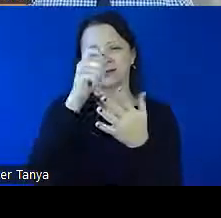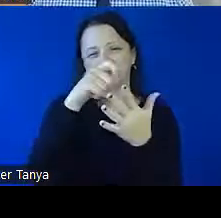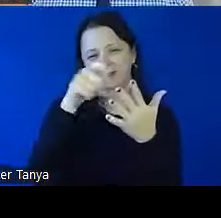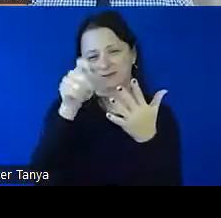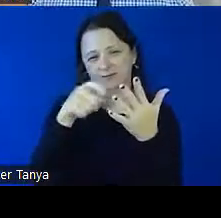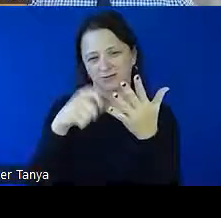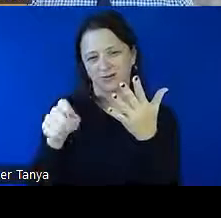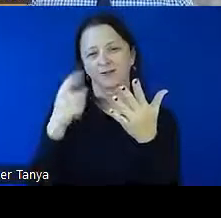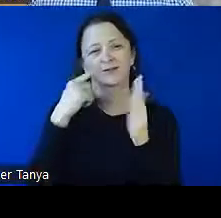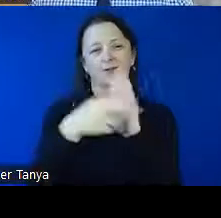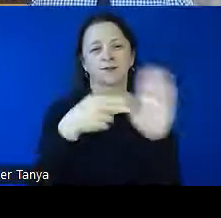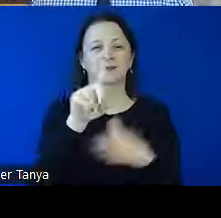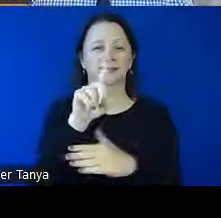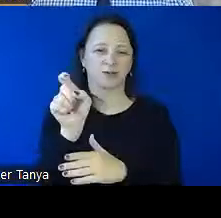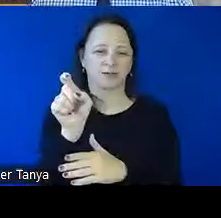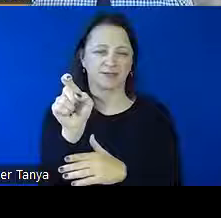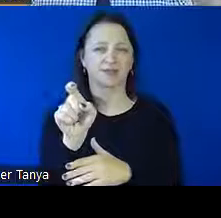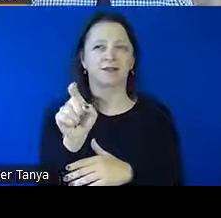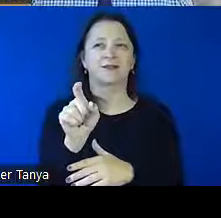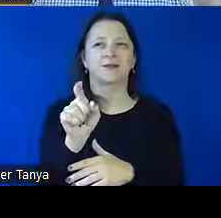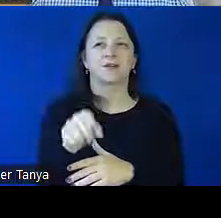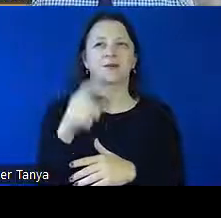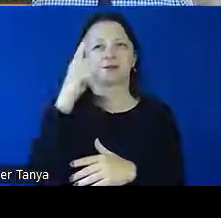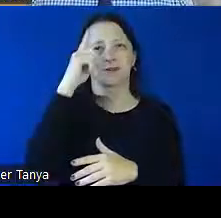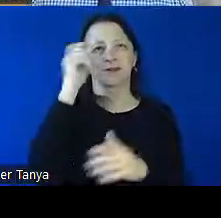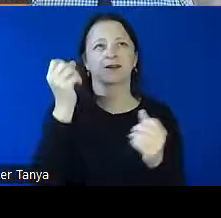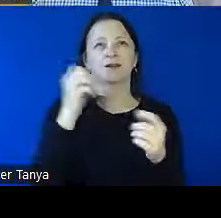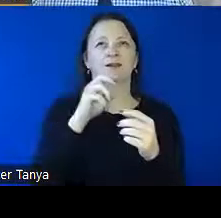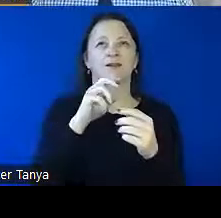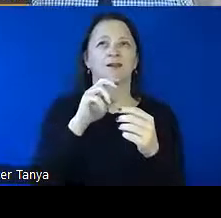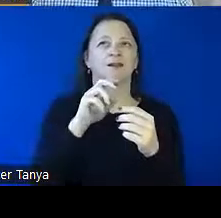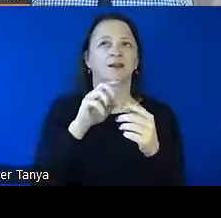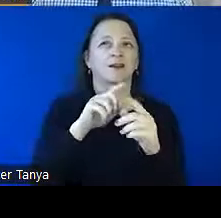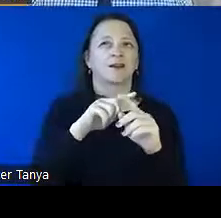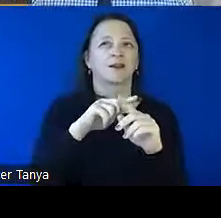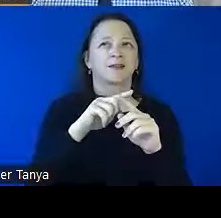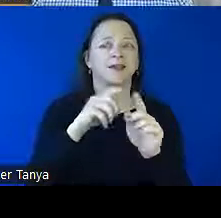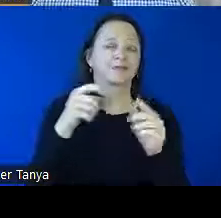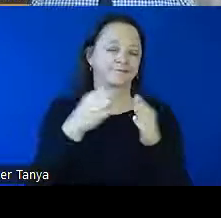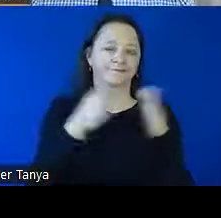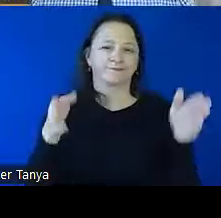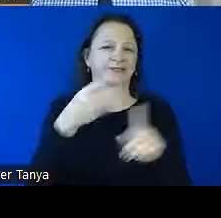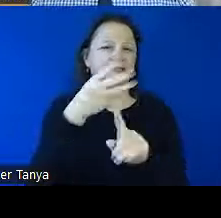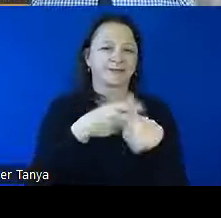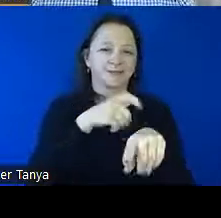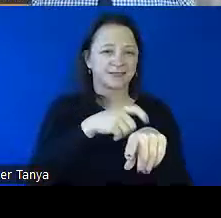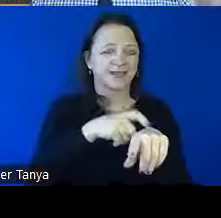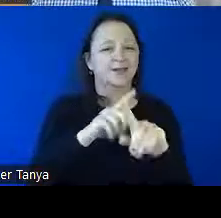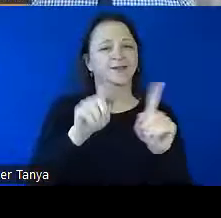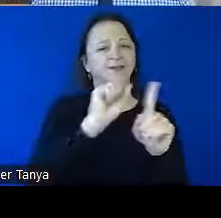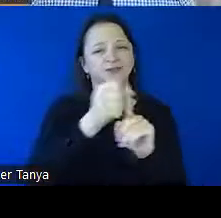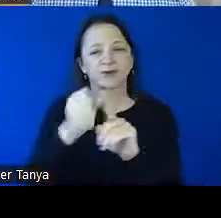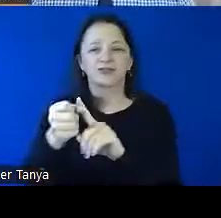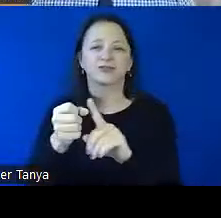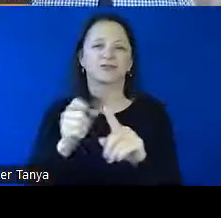ADHD and autism. We have to think about it across multiple settings and people over the span of 6 months. It also